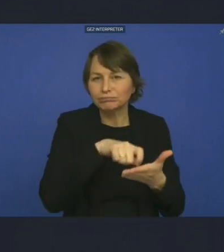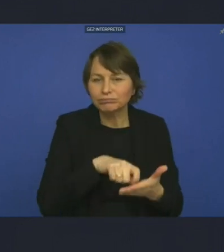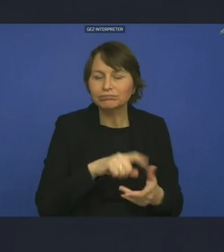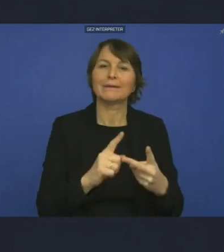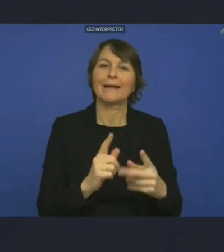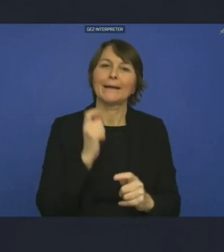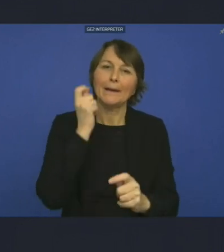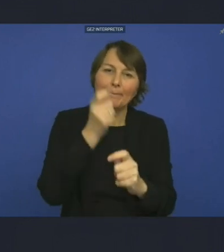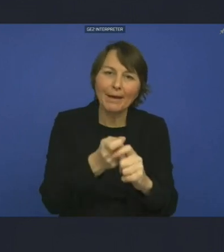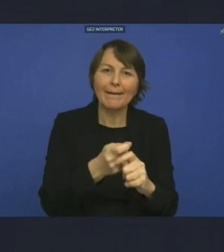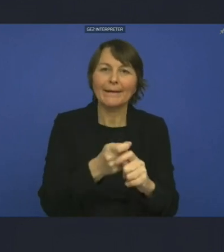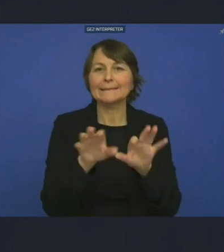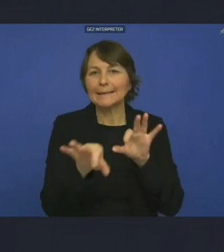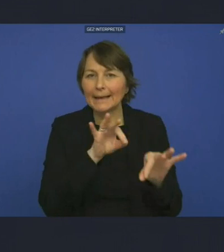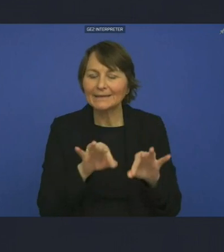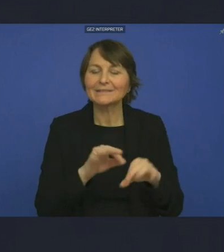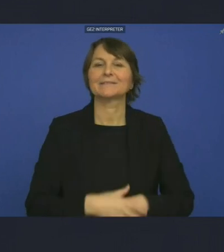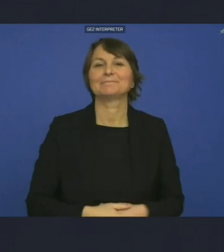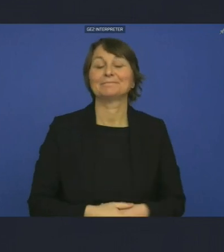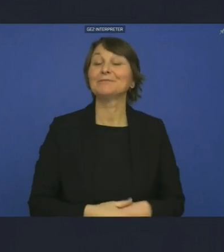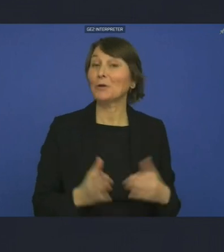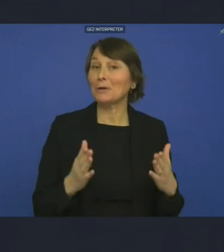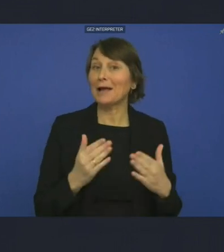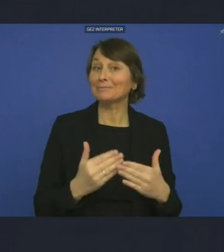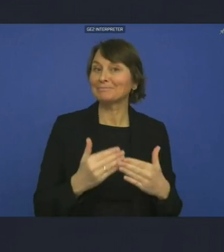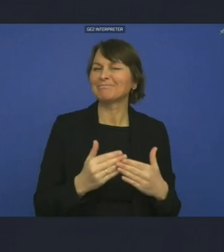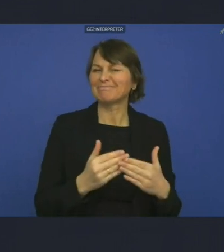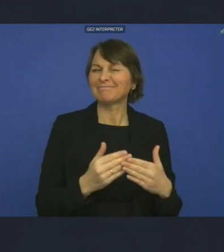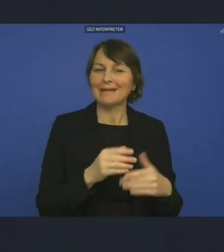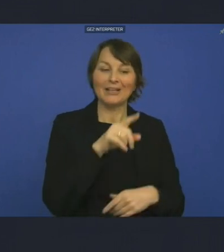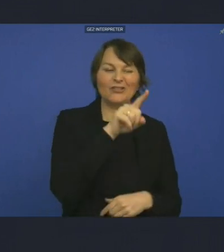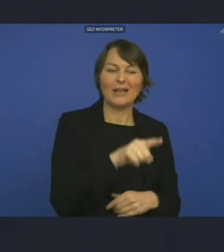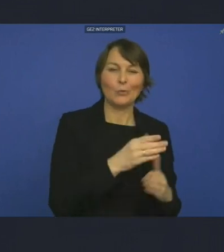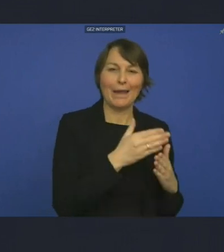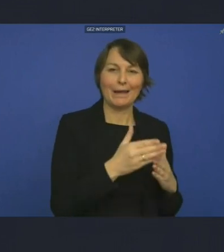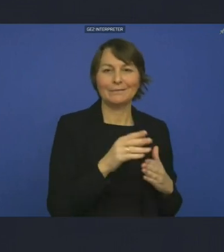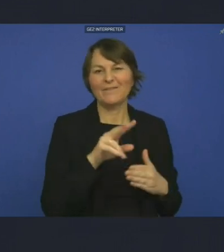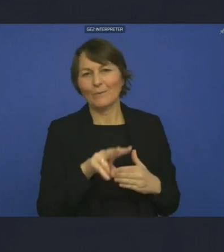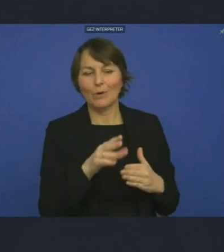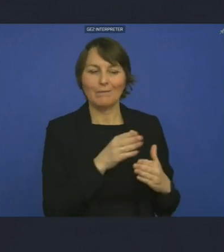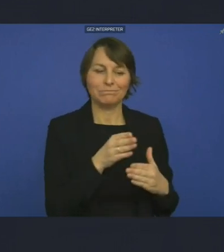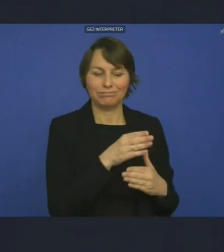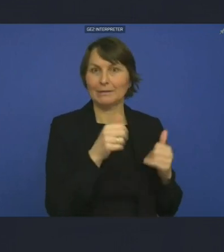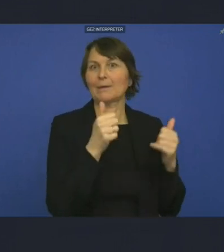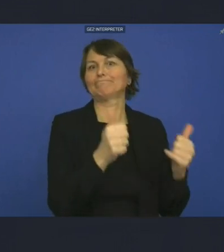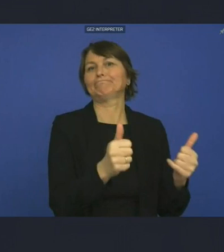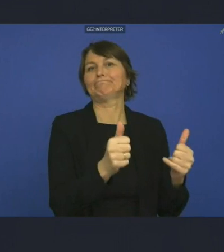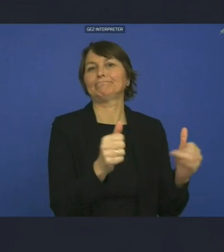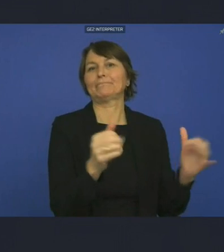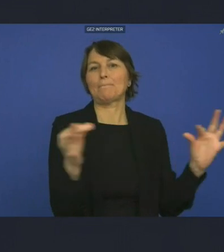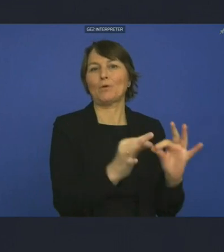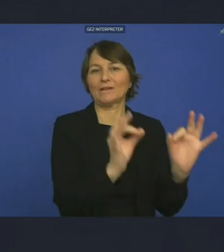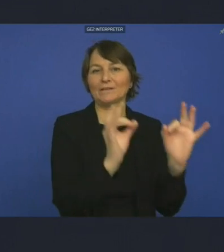Day at the end of January, beginning of February. So again this year. So we really hope that we have